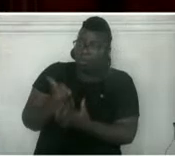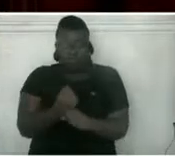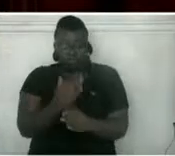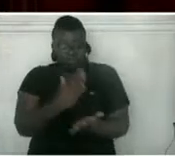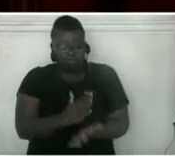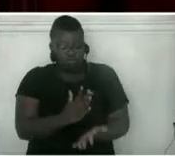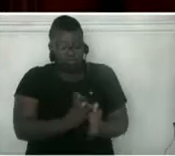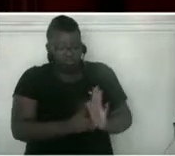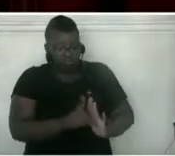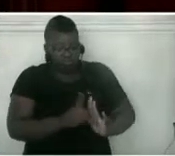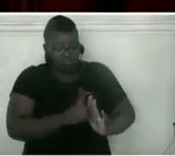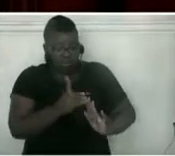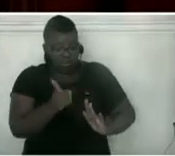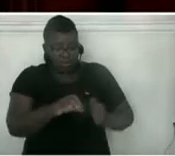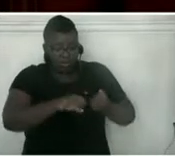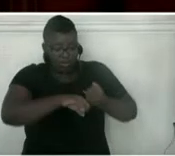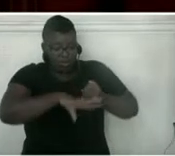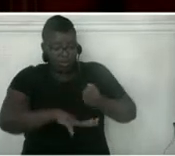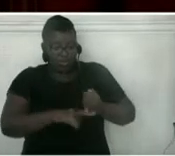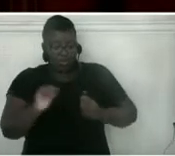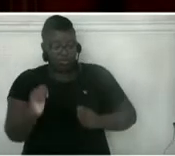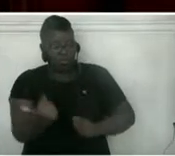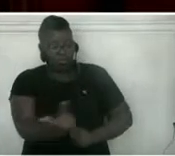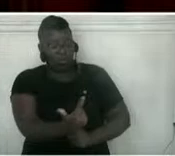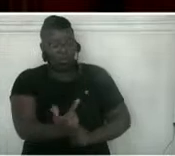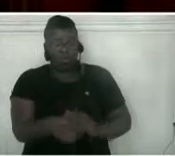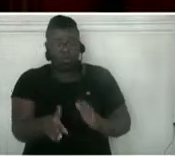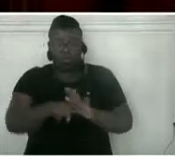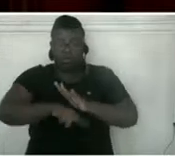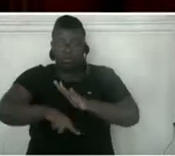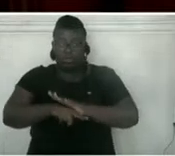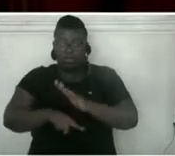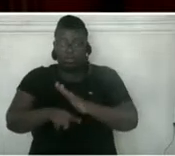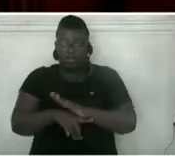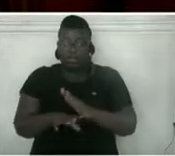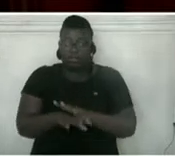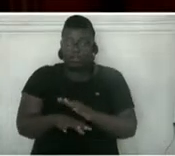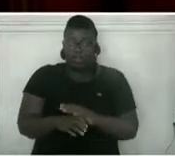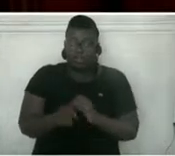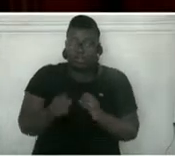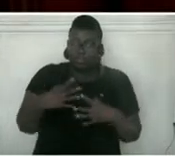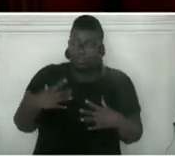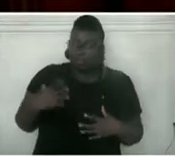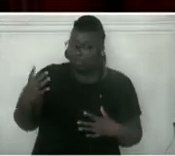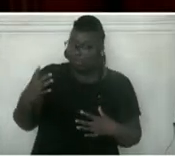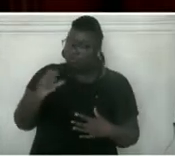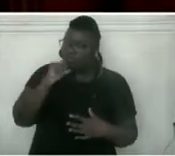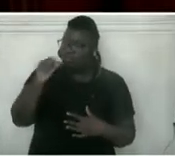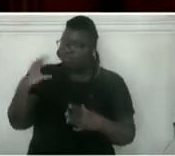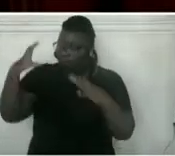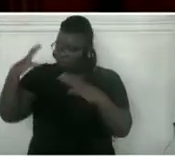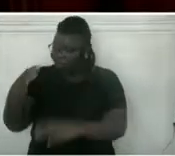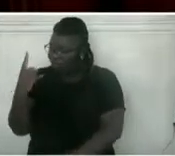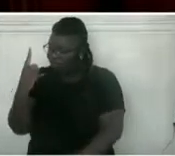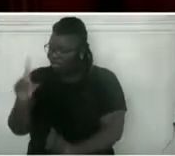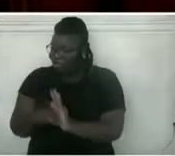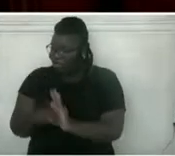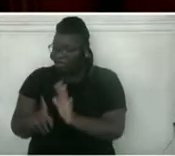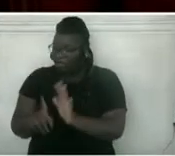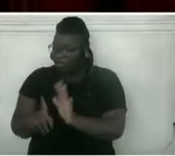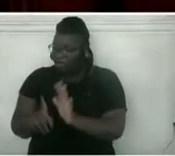of infrastructure in all districts without investing in one district at the expense of the